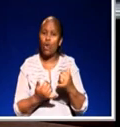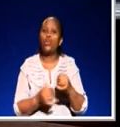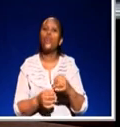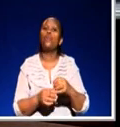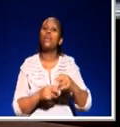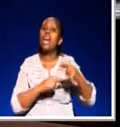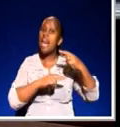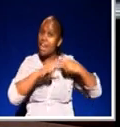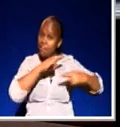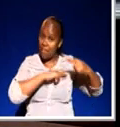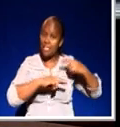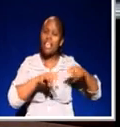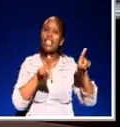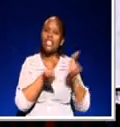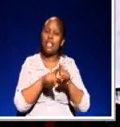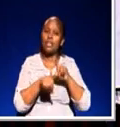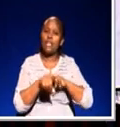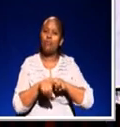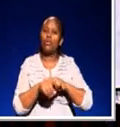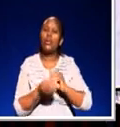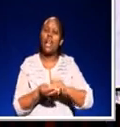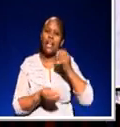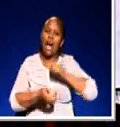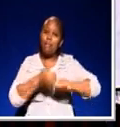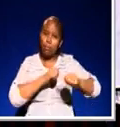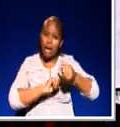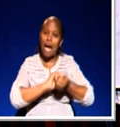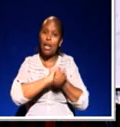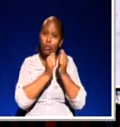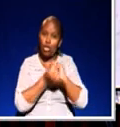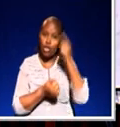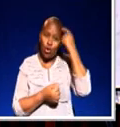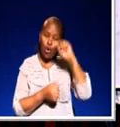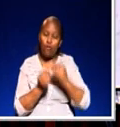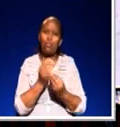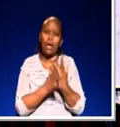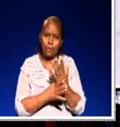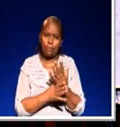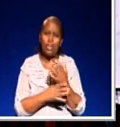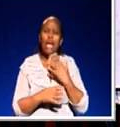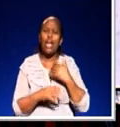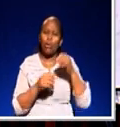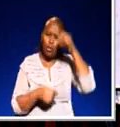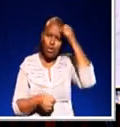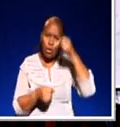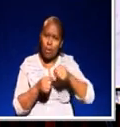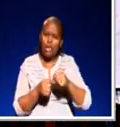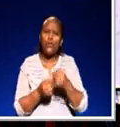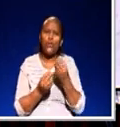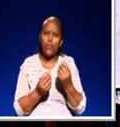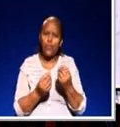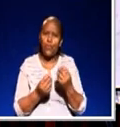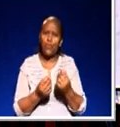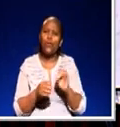at adaptation as our today's topic. And just to remind you some of the functions you talked about of the leaf in